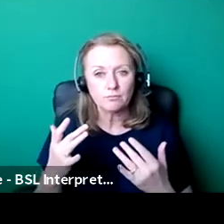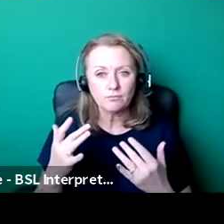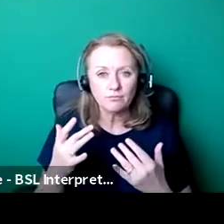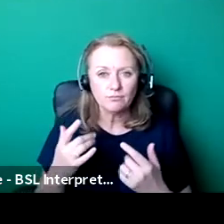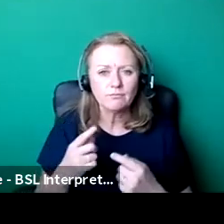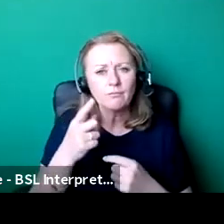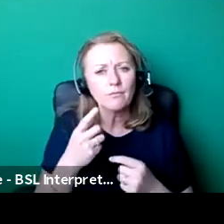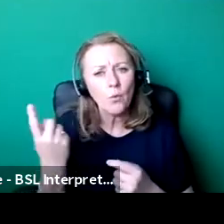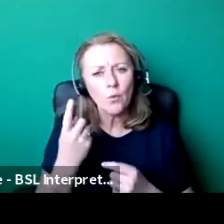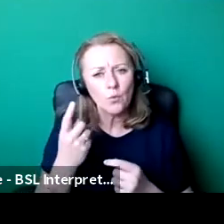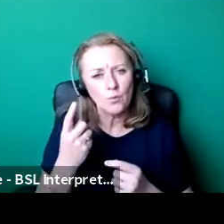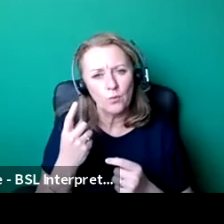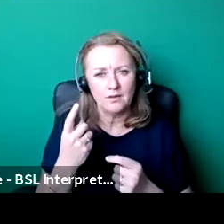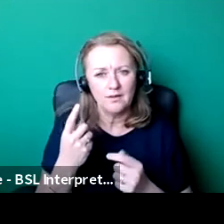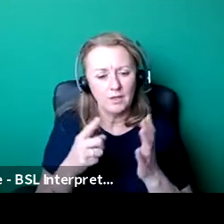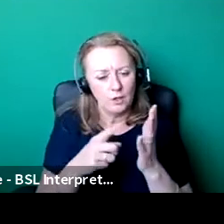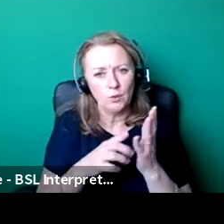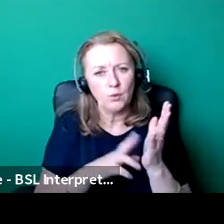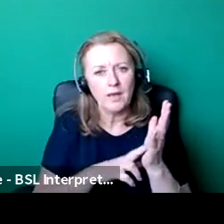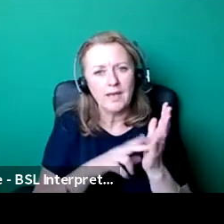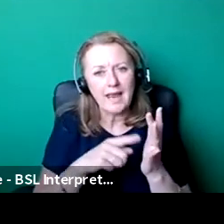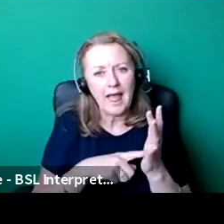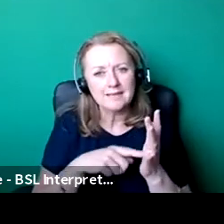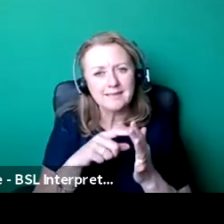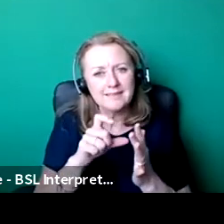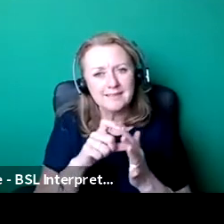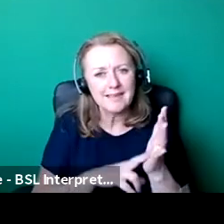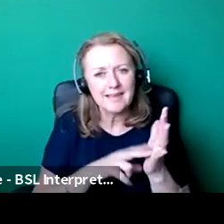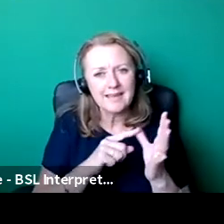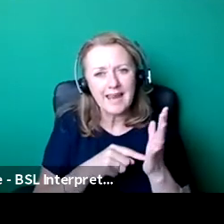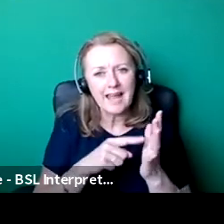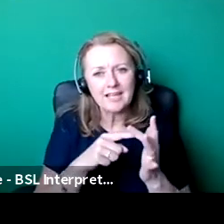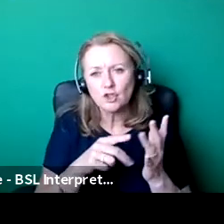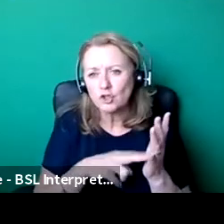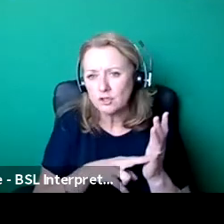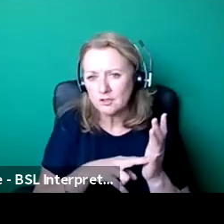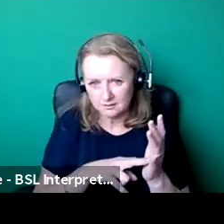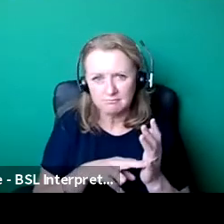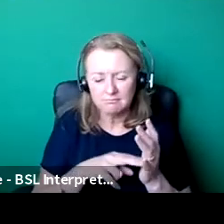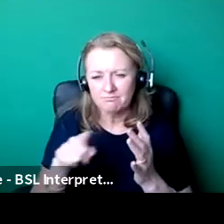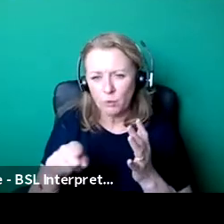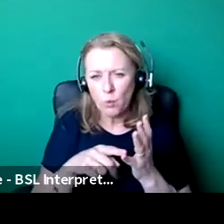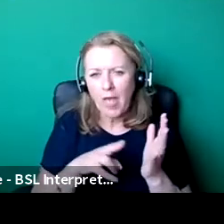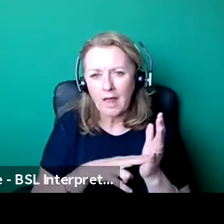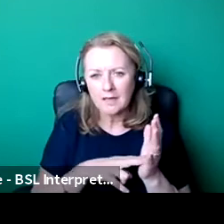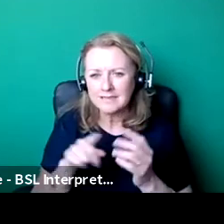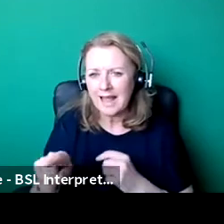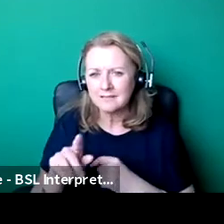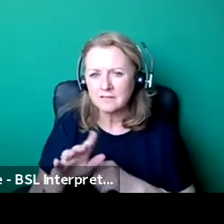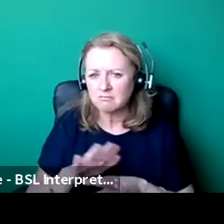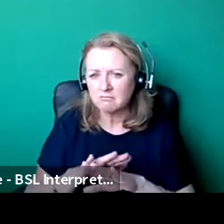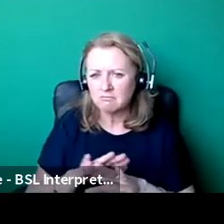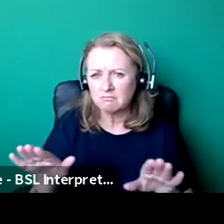United Nations in Egypt, and some audience saw this is not a real picture. They saw this is something that